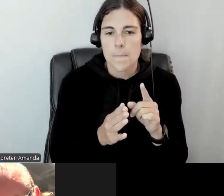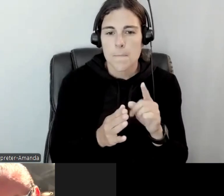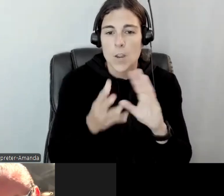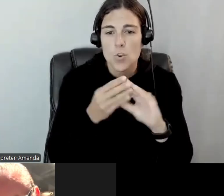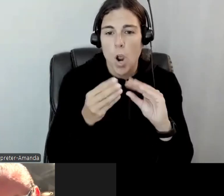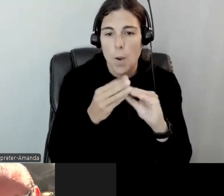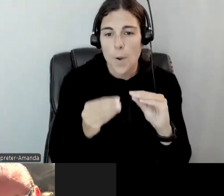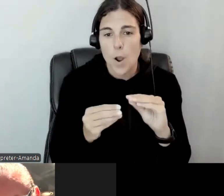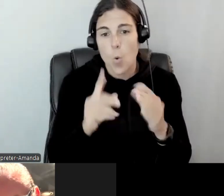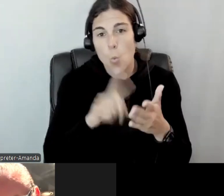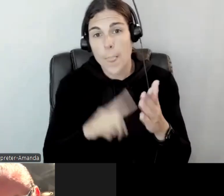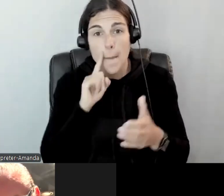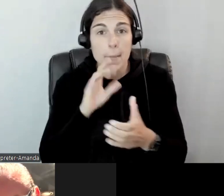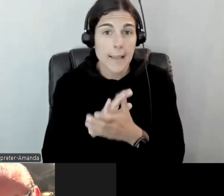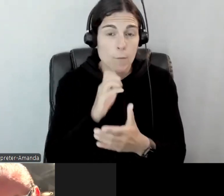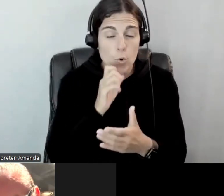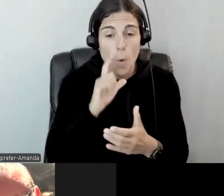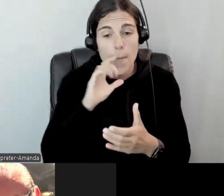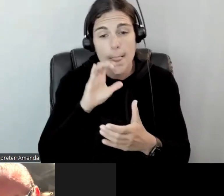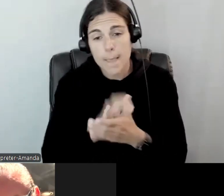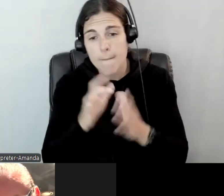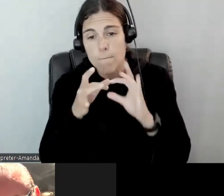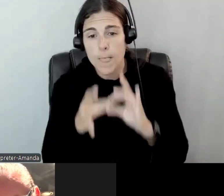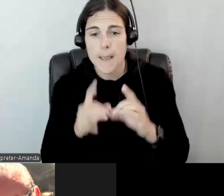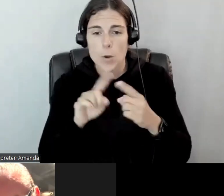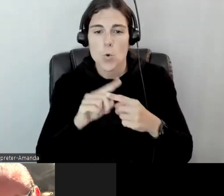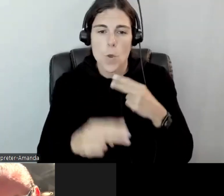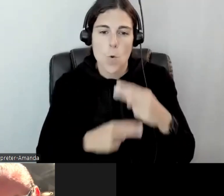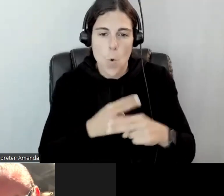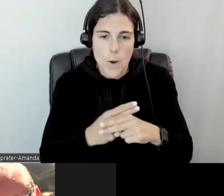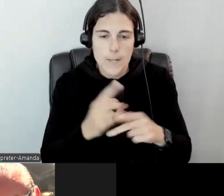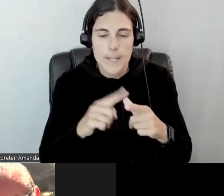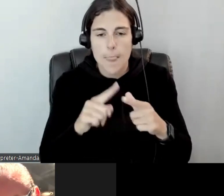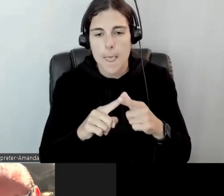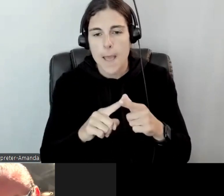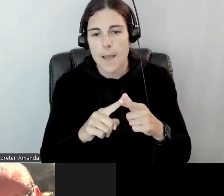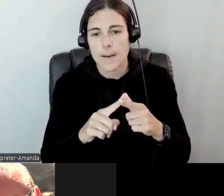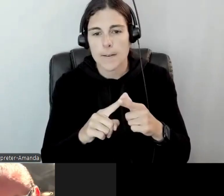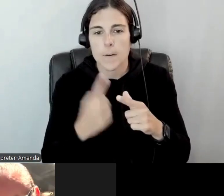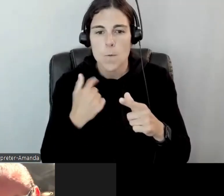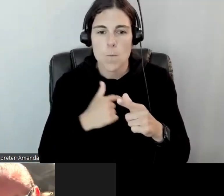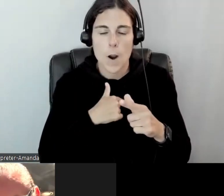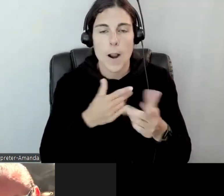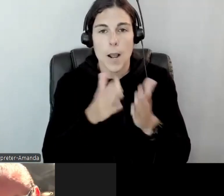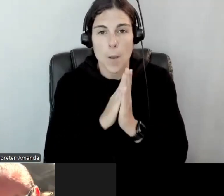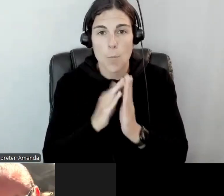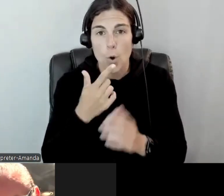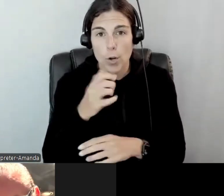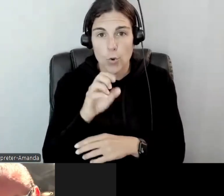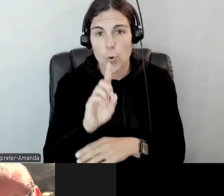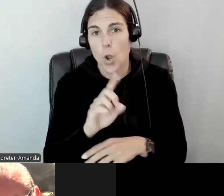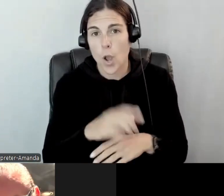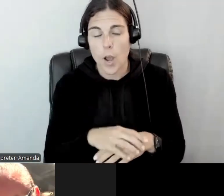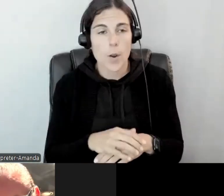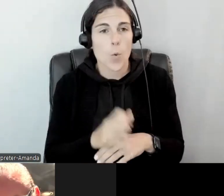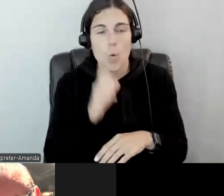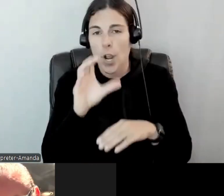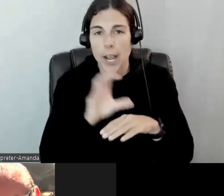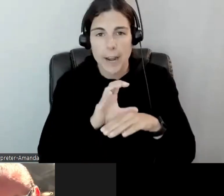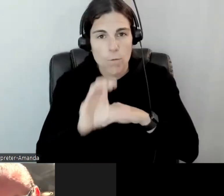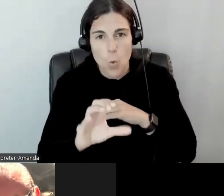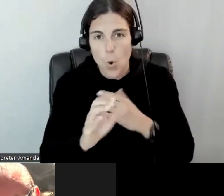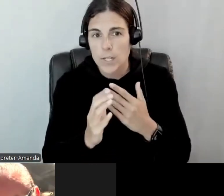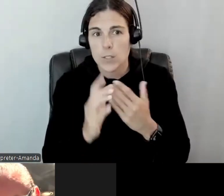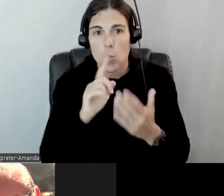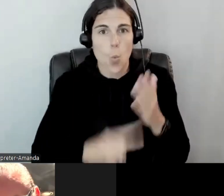conversation, please open to page 32 and we're going to pray to God. Versus in our movement, we're not enforcing what anybody does or